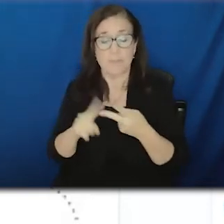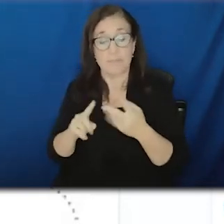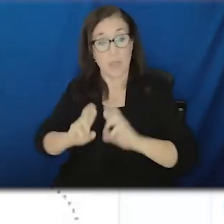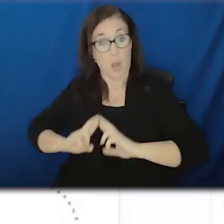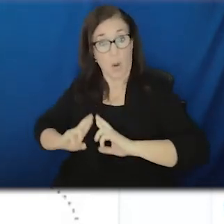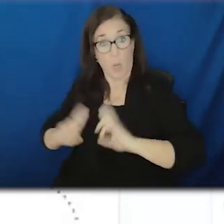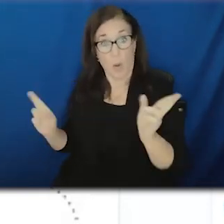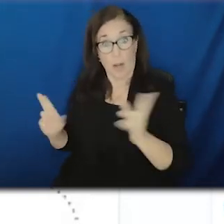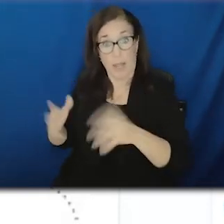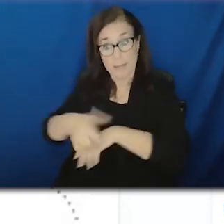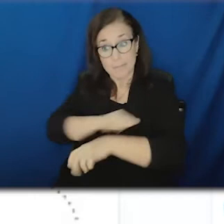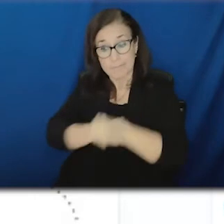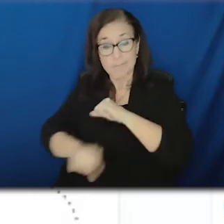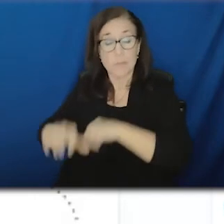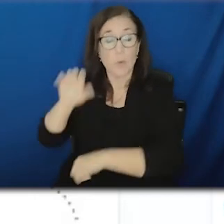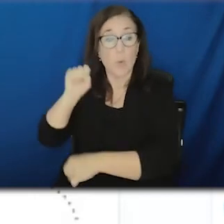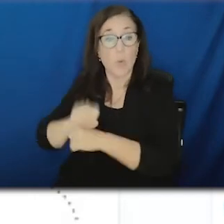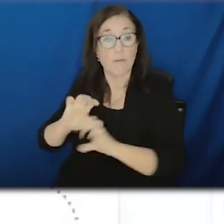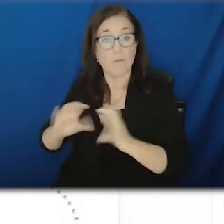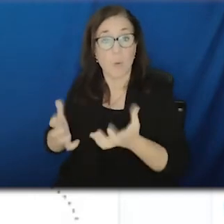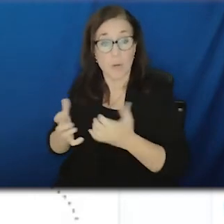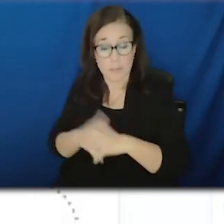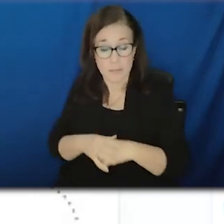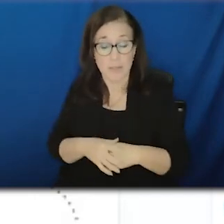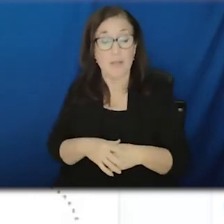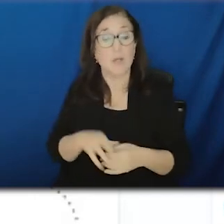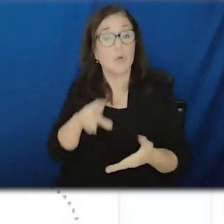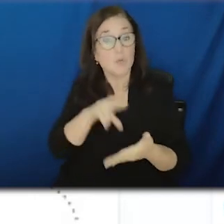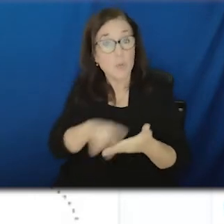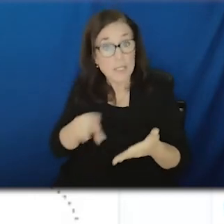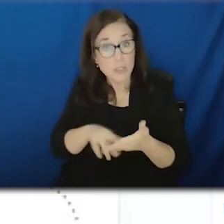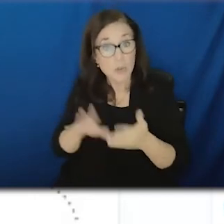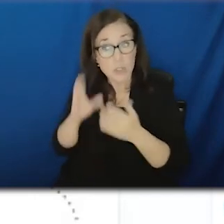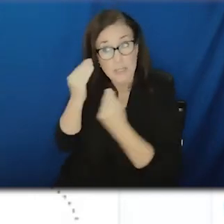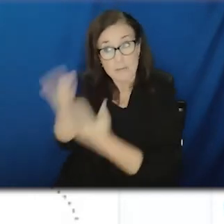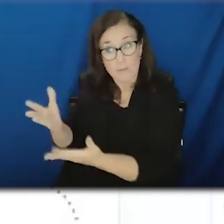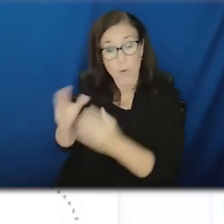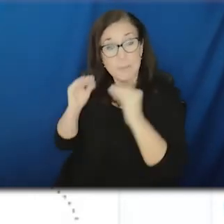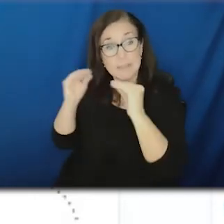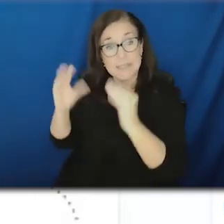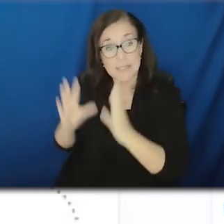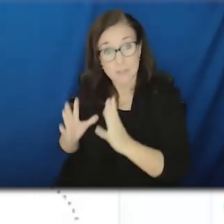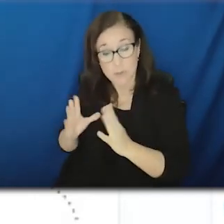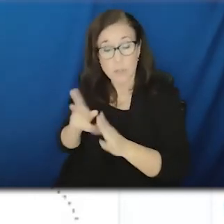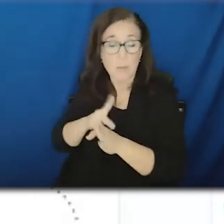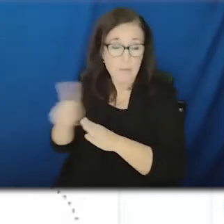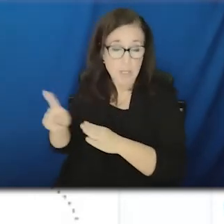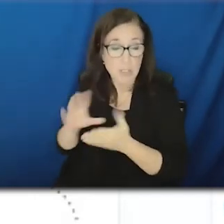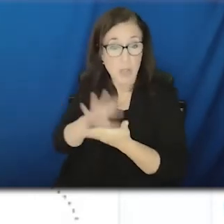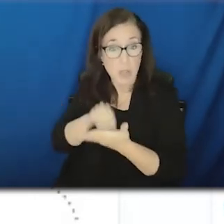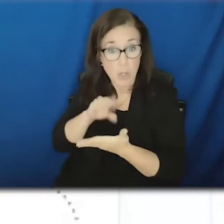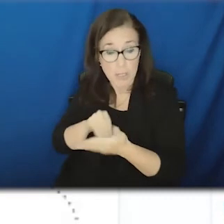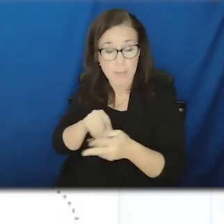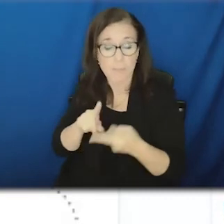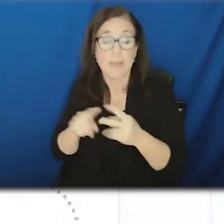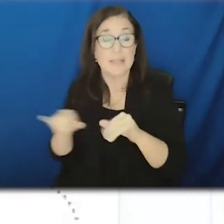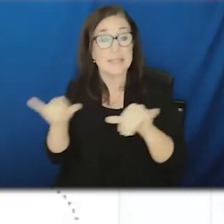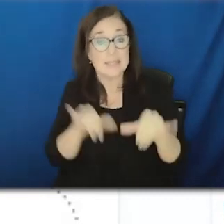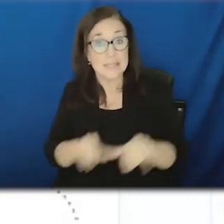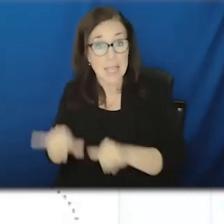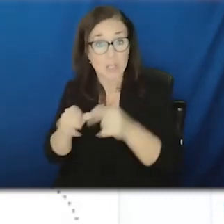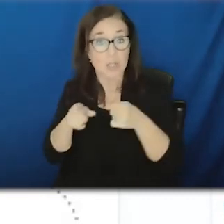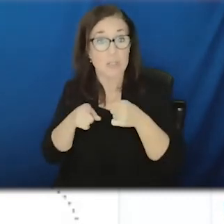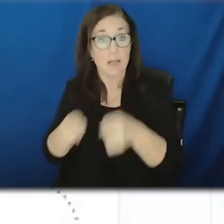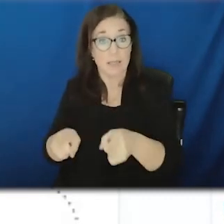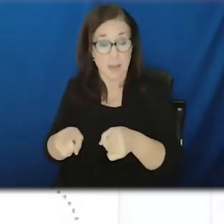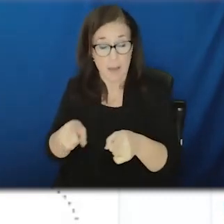workforce, research-informed teacher professional learning, effective standards-aligned instructional materials,